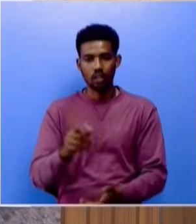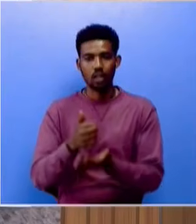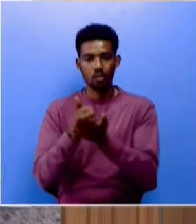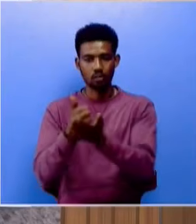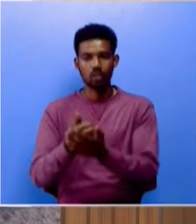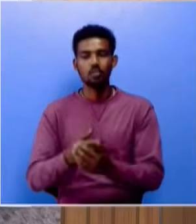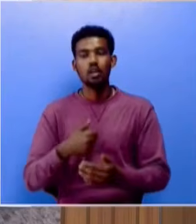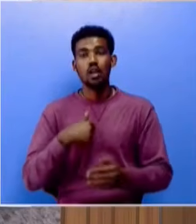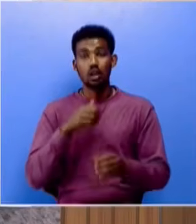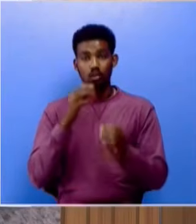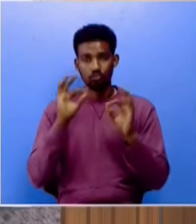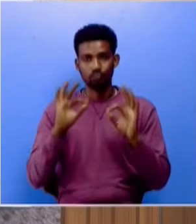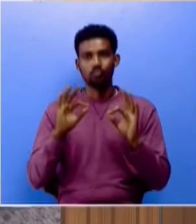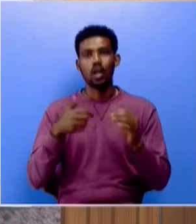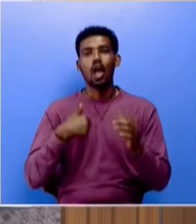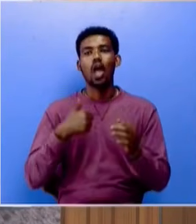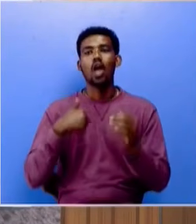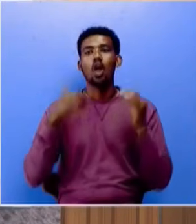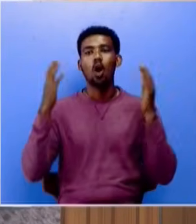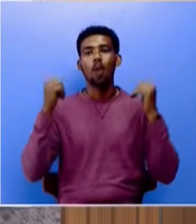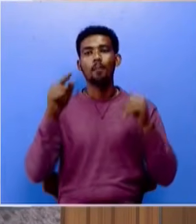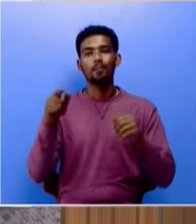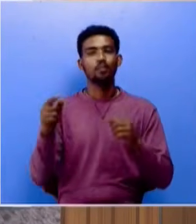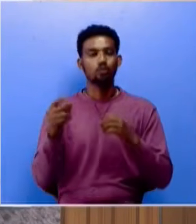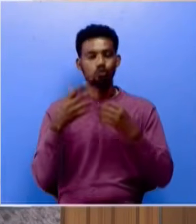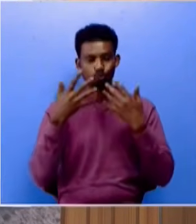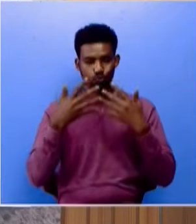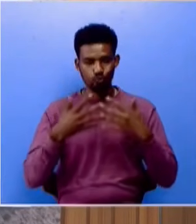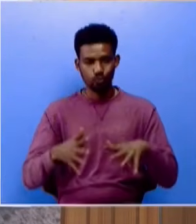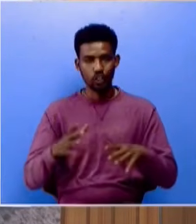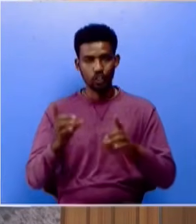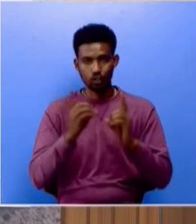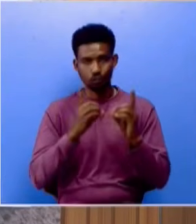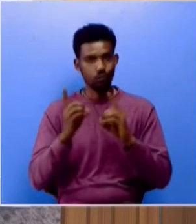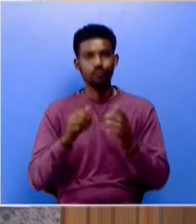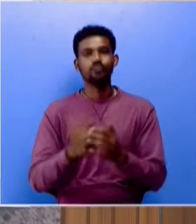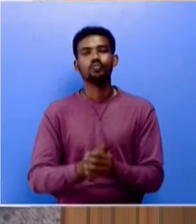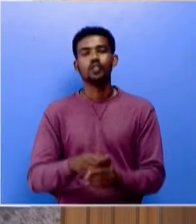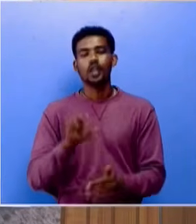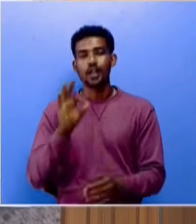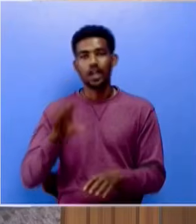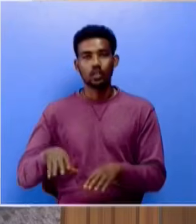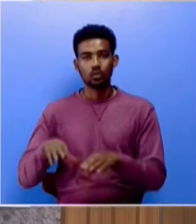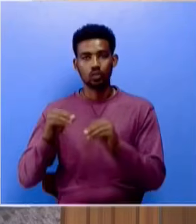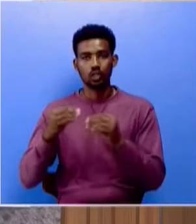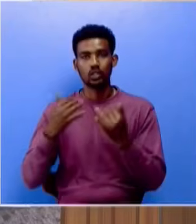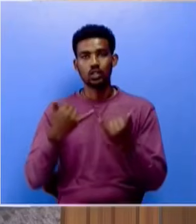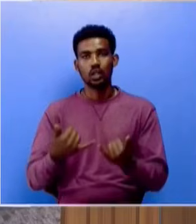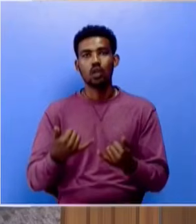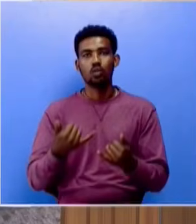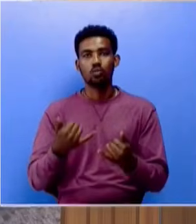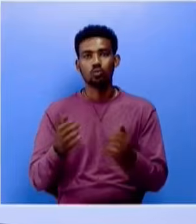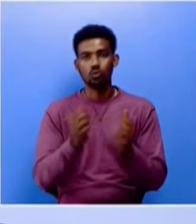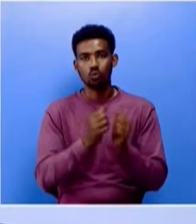Bravo. I hope you did it. Nice student. Nice. Come on here.